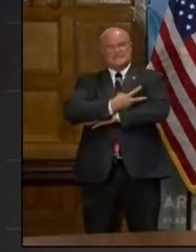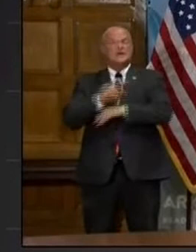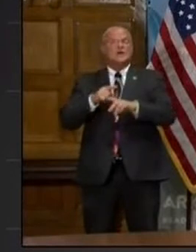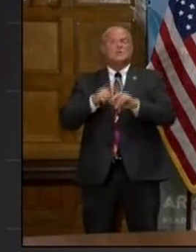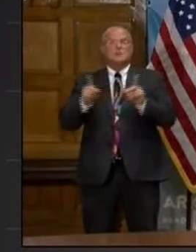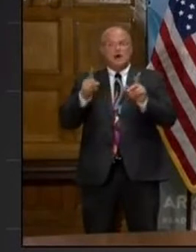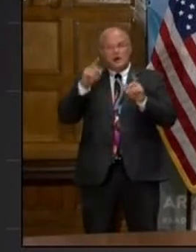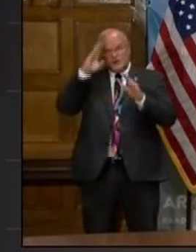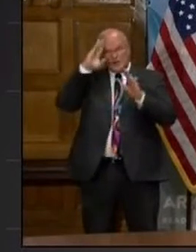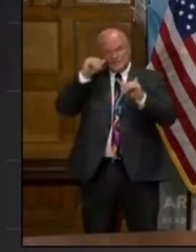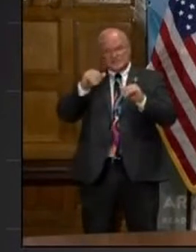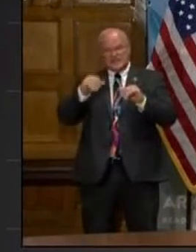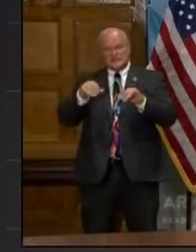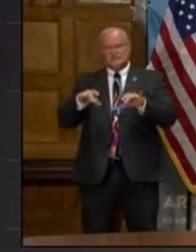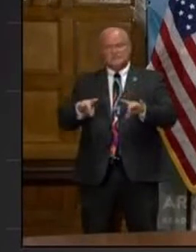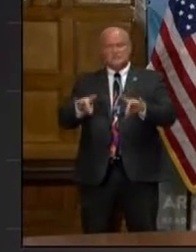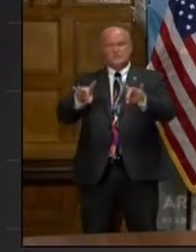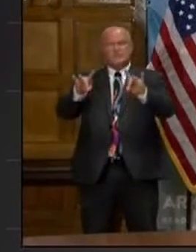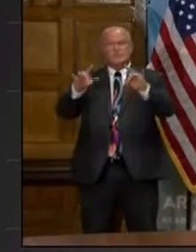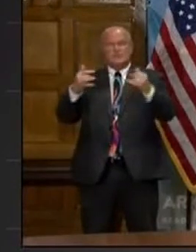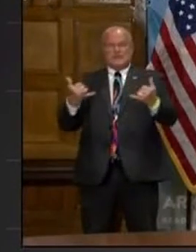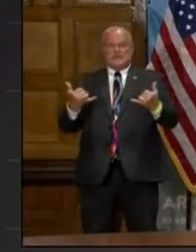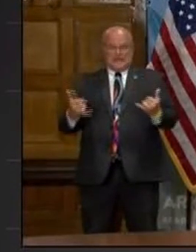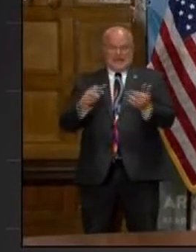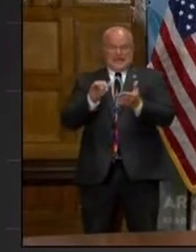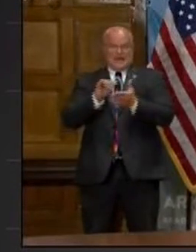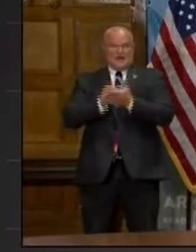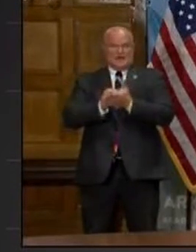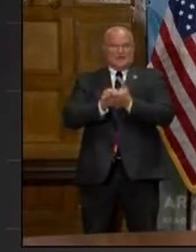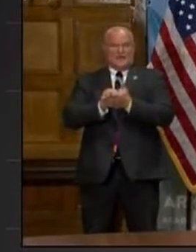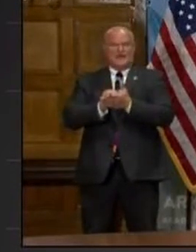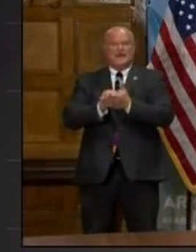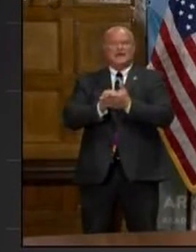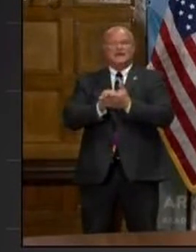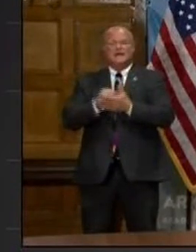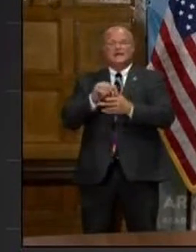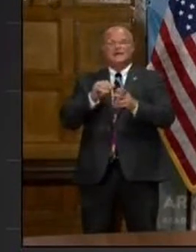But we expect those to pick up now that specimens are being collected again.